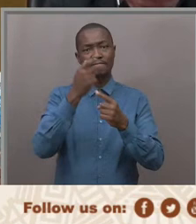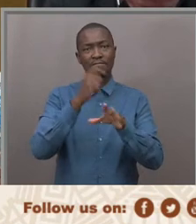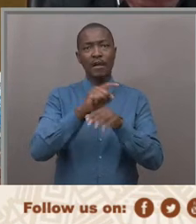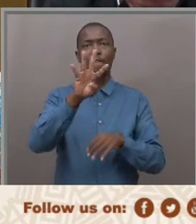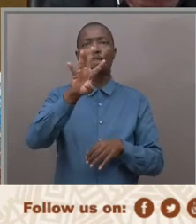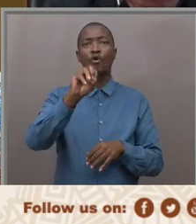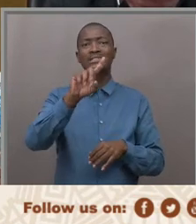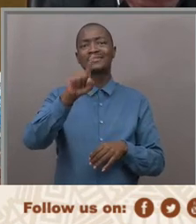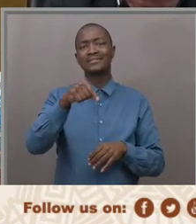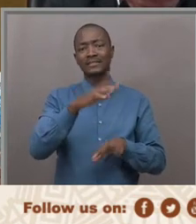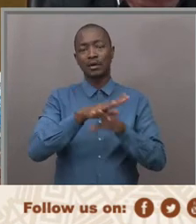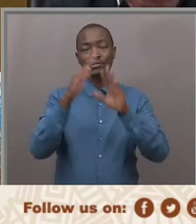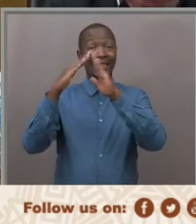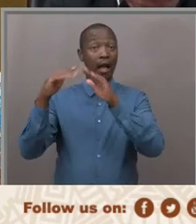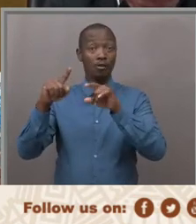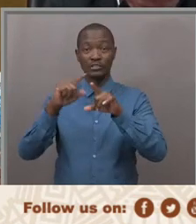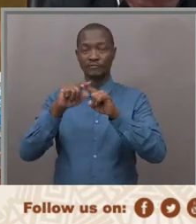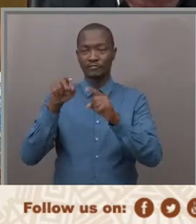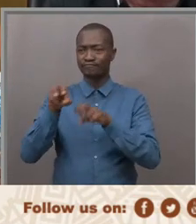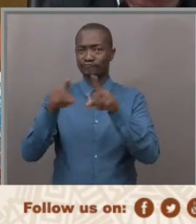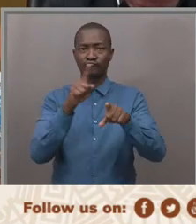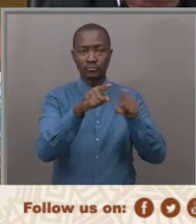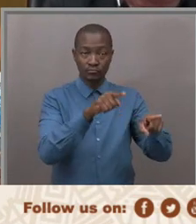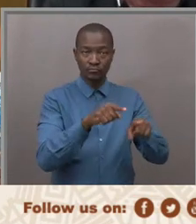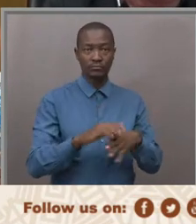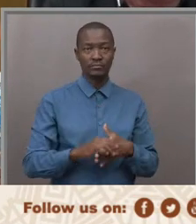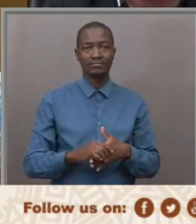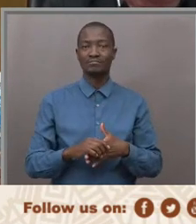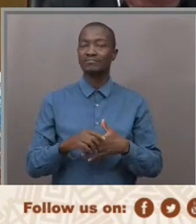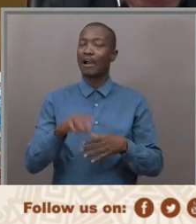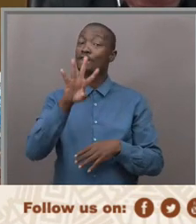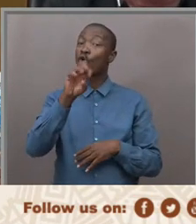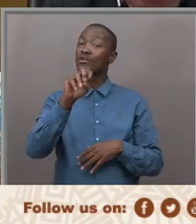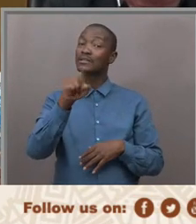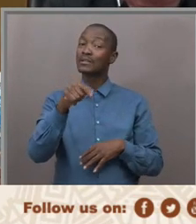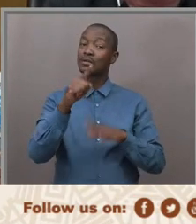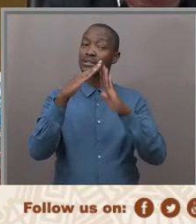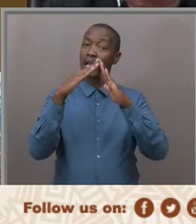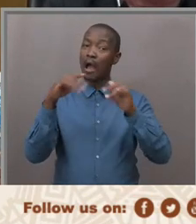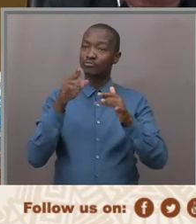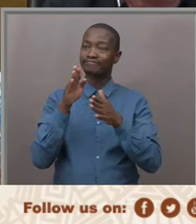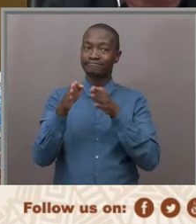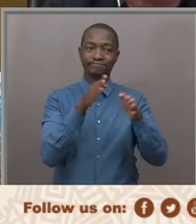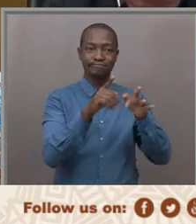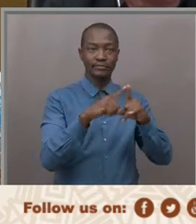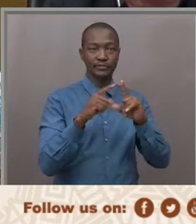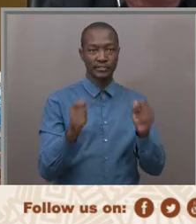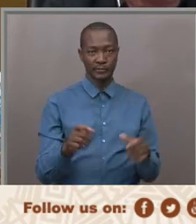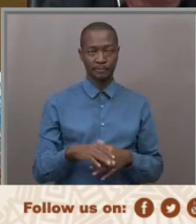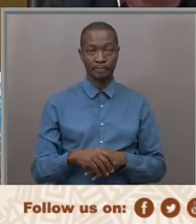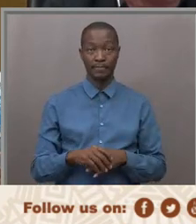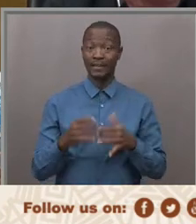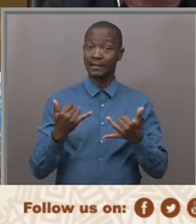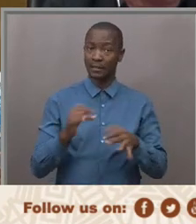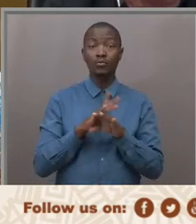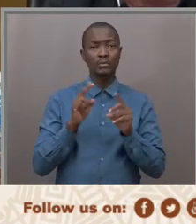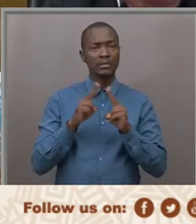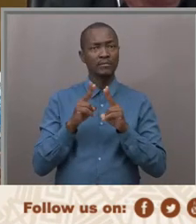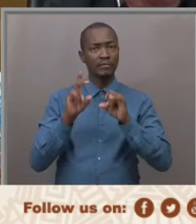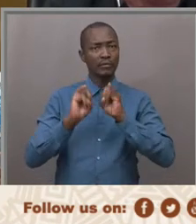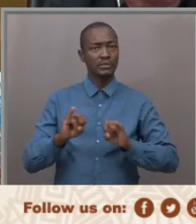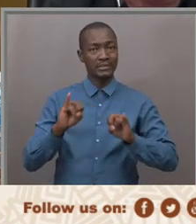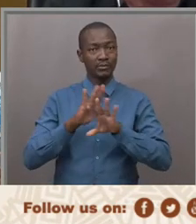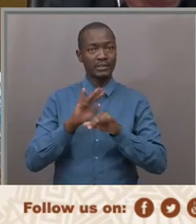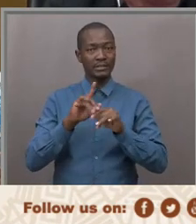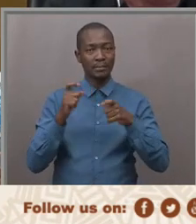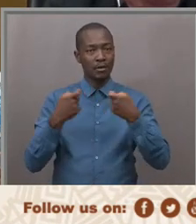households. The gender-based brigades have already reached 40,000 households. So we are serious about this fight